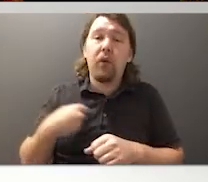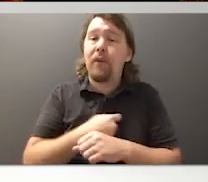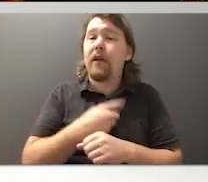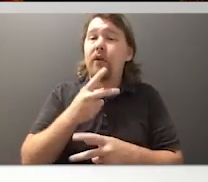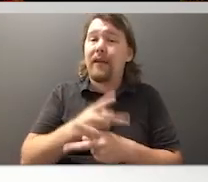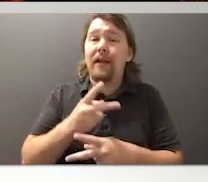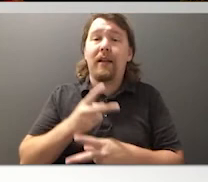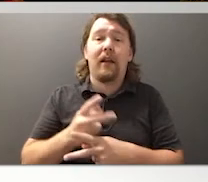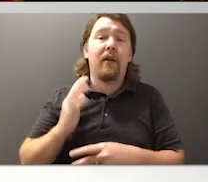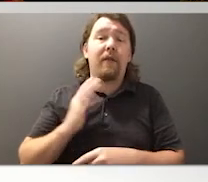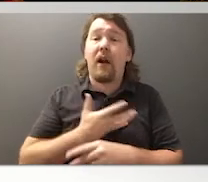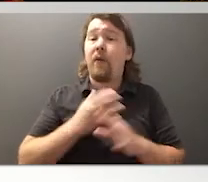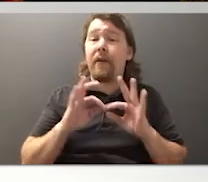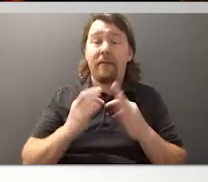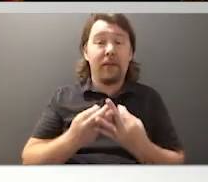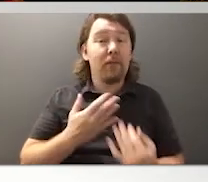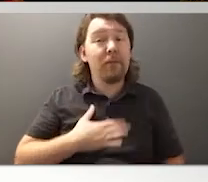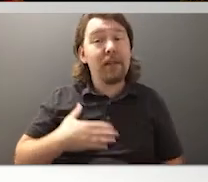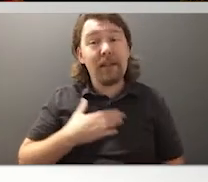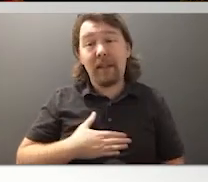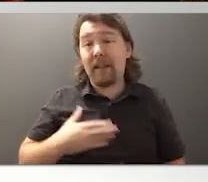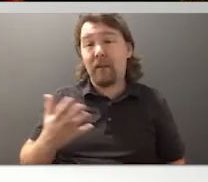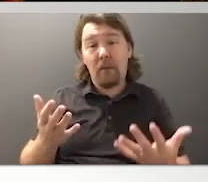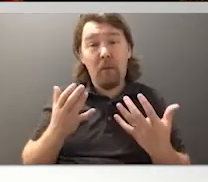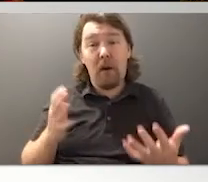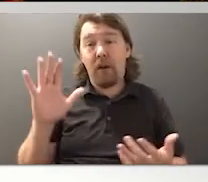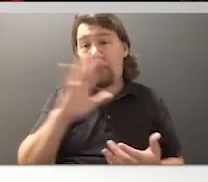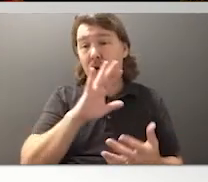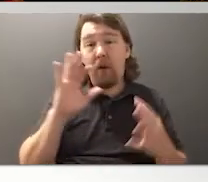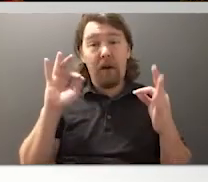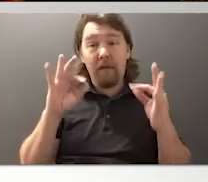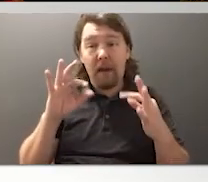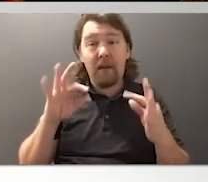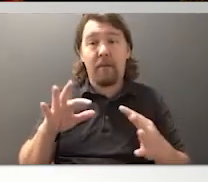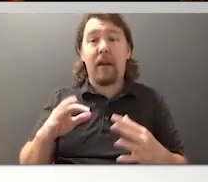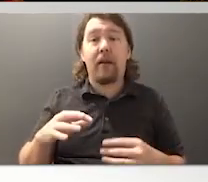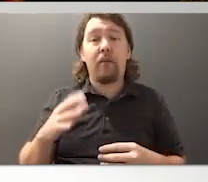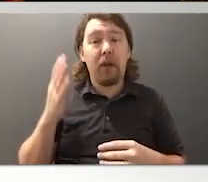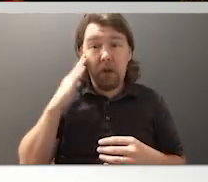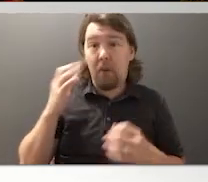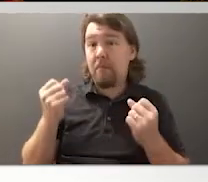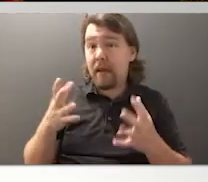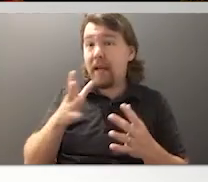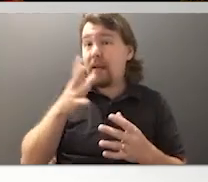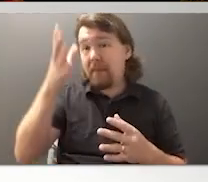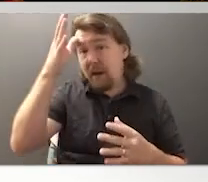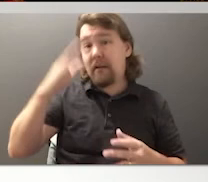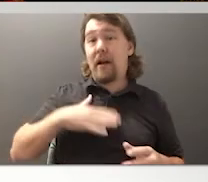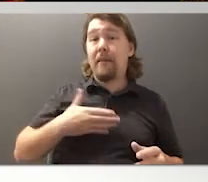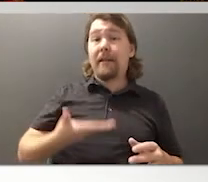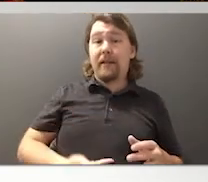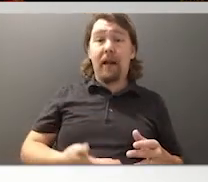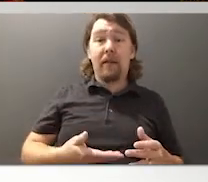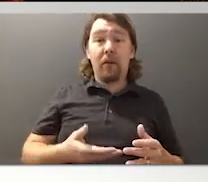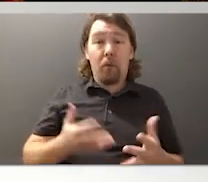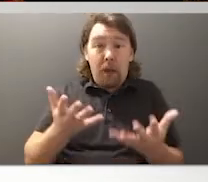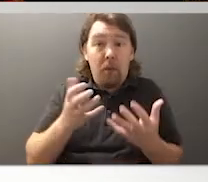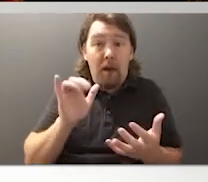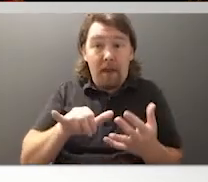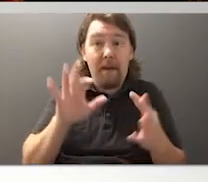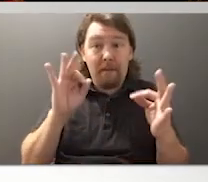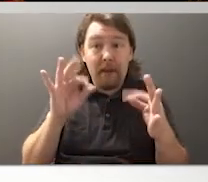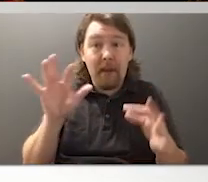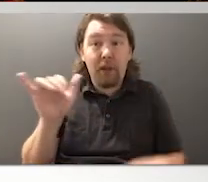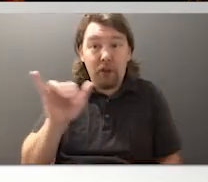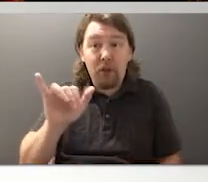is, they want to make sure we're taking care of our families. So please, we want our feedback. And even though sometimes, we hear that a lot of